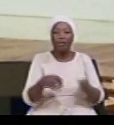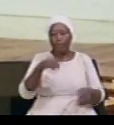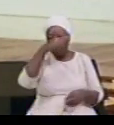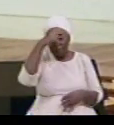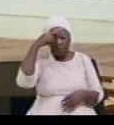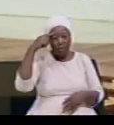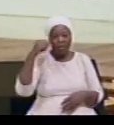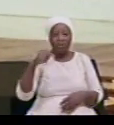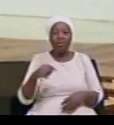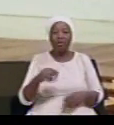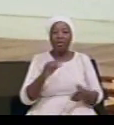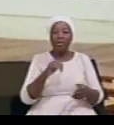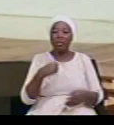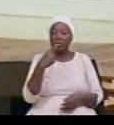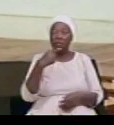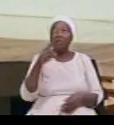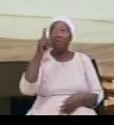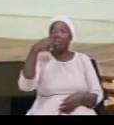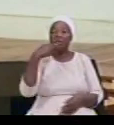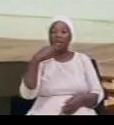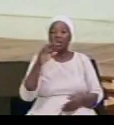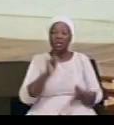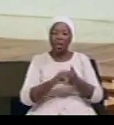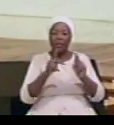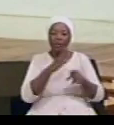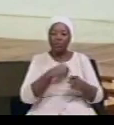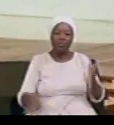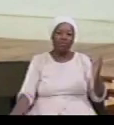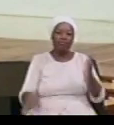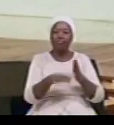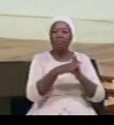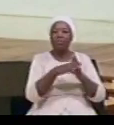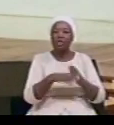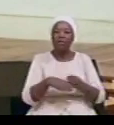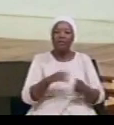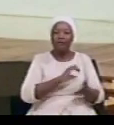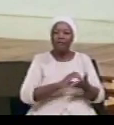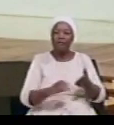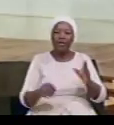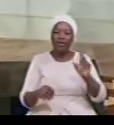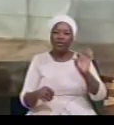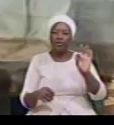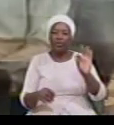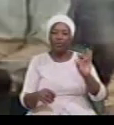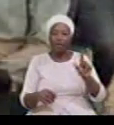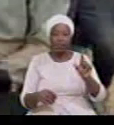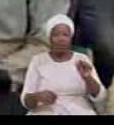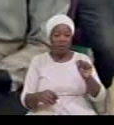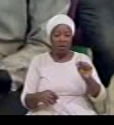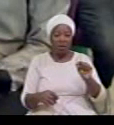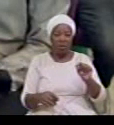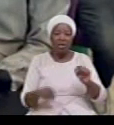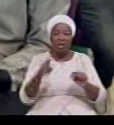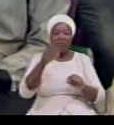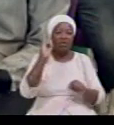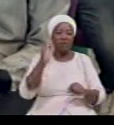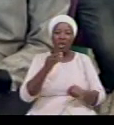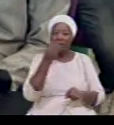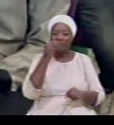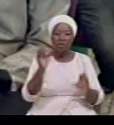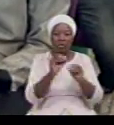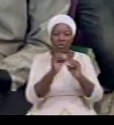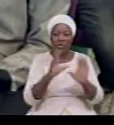such a person will be cut off. Verse 20, ye shall eat nothing leavened. In all